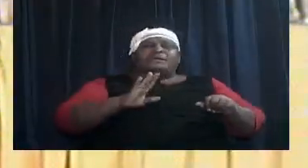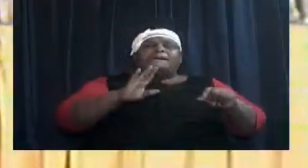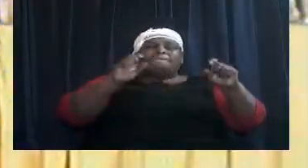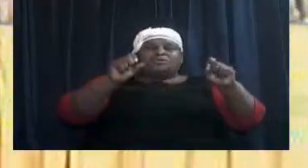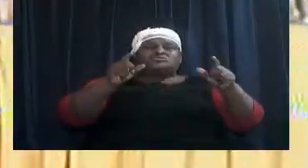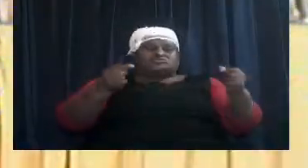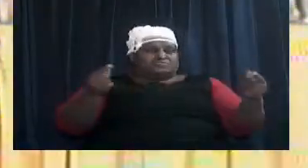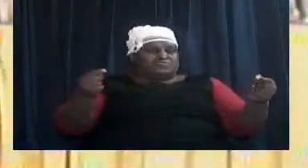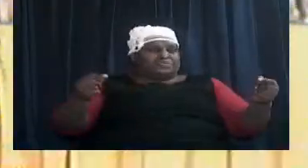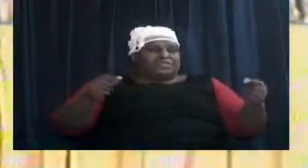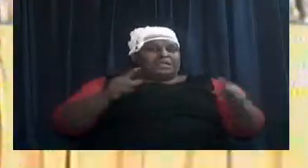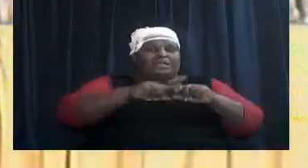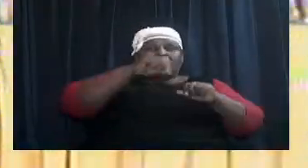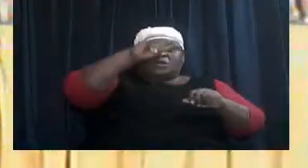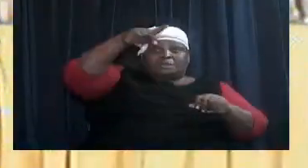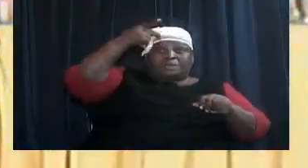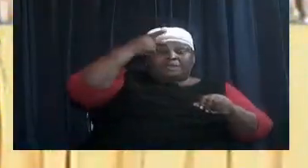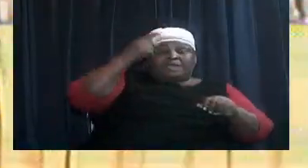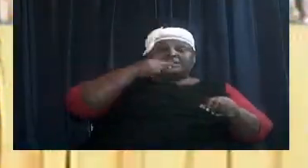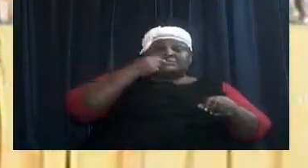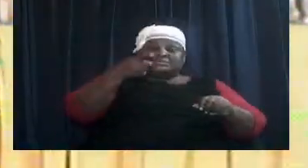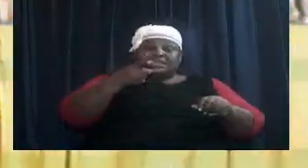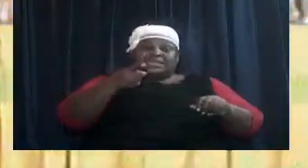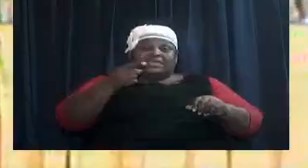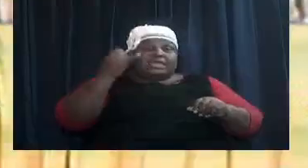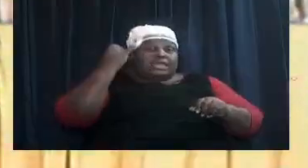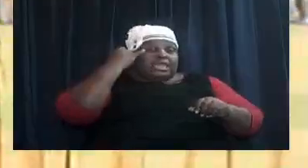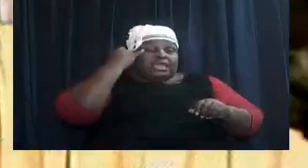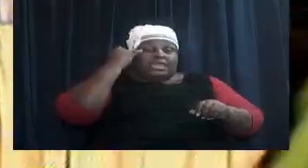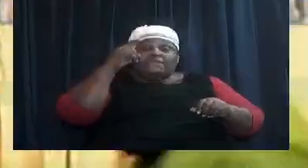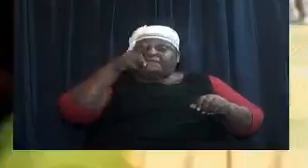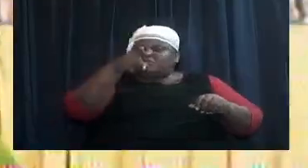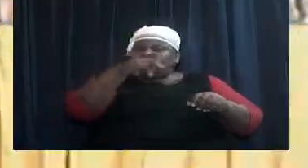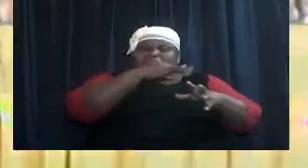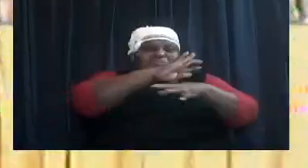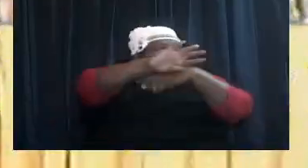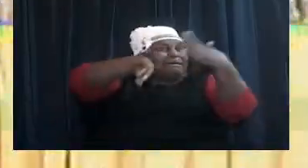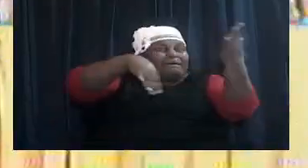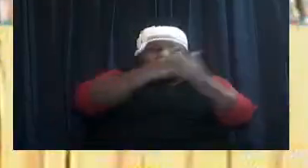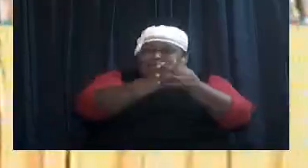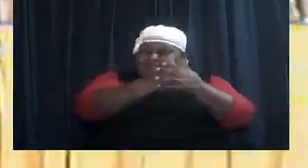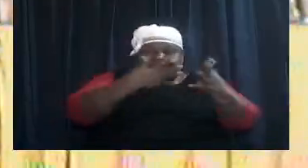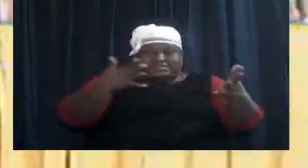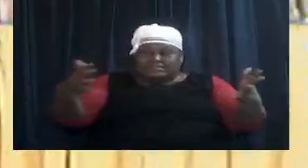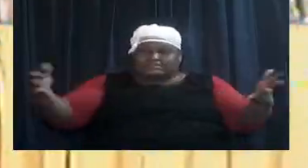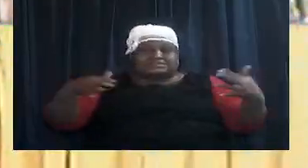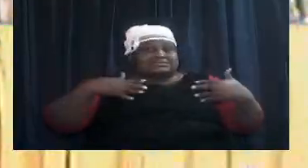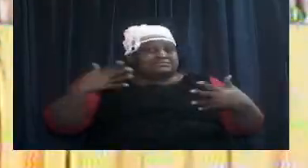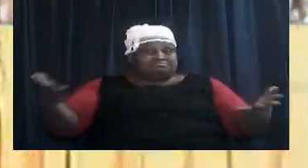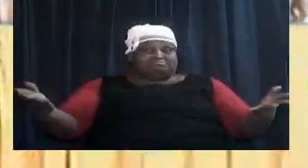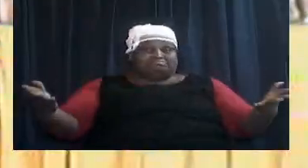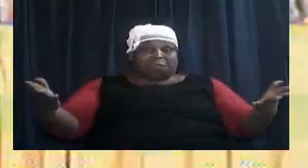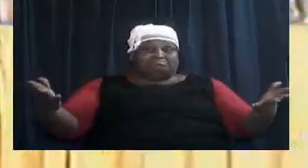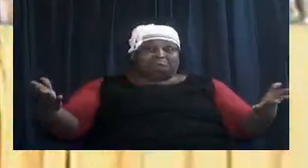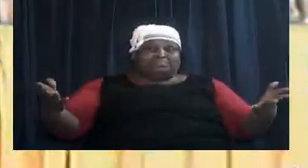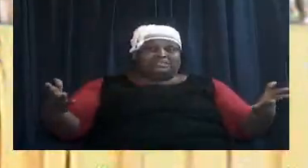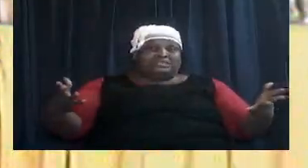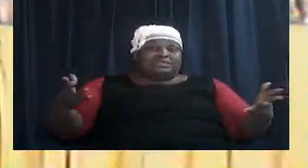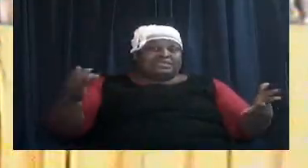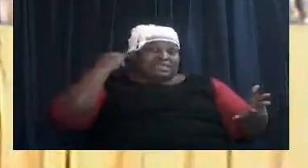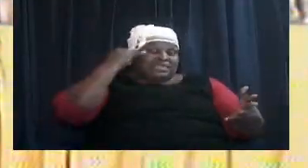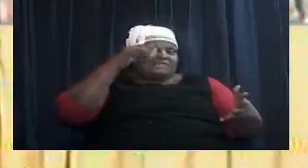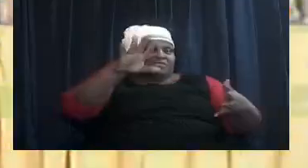But then Paul went back and said, if you have all of these things, if you are a